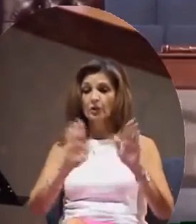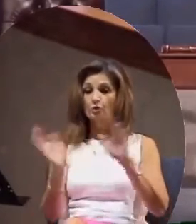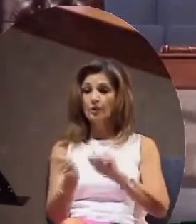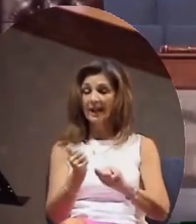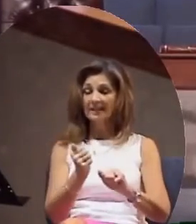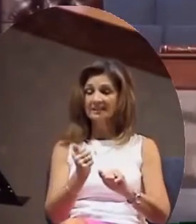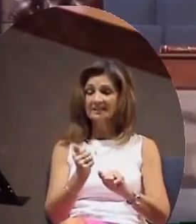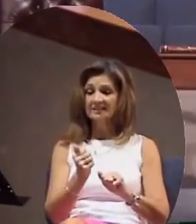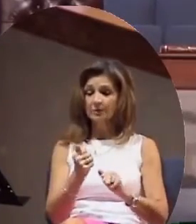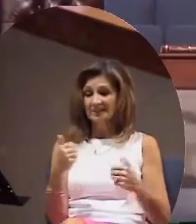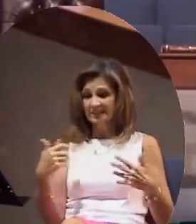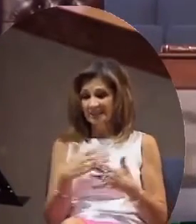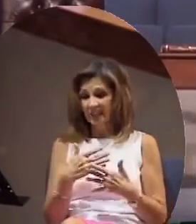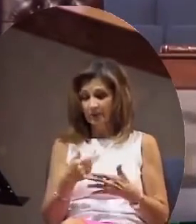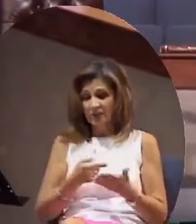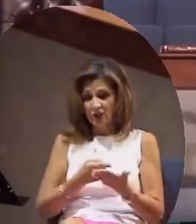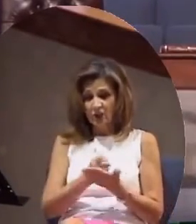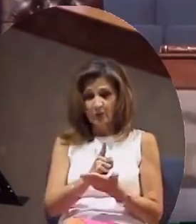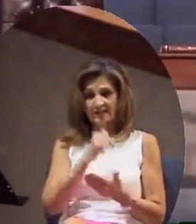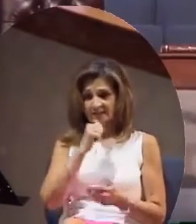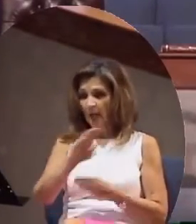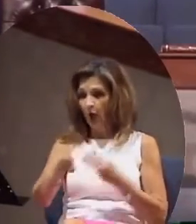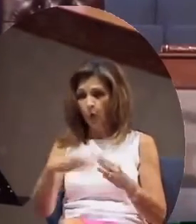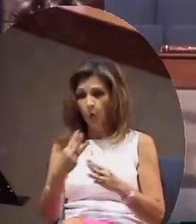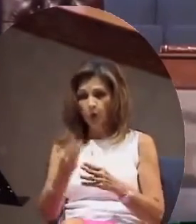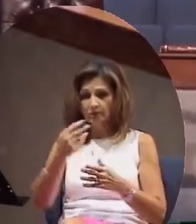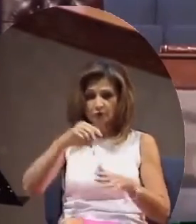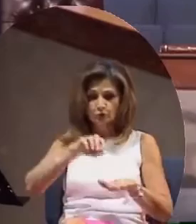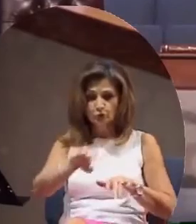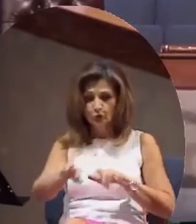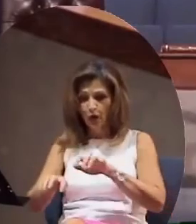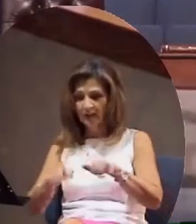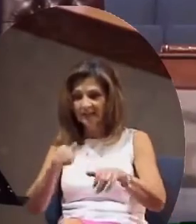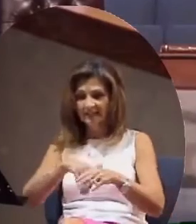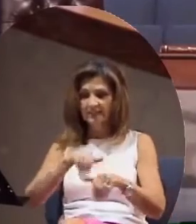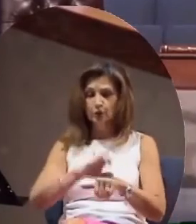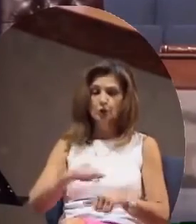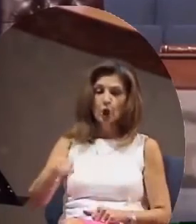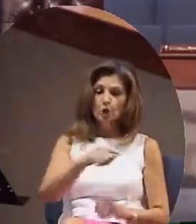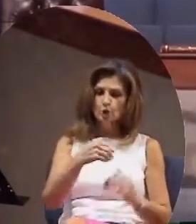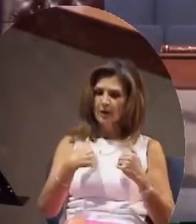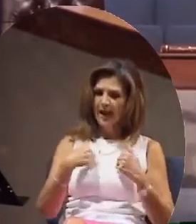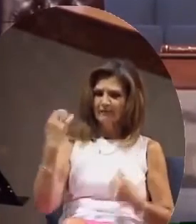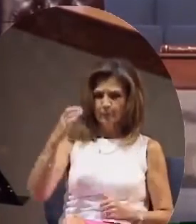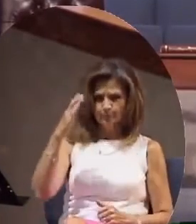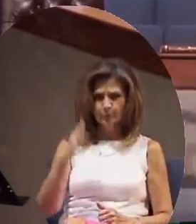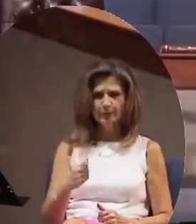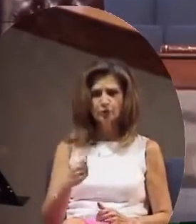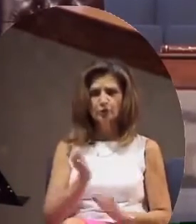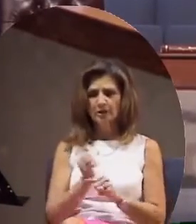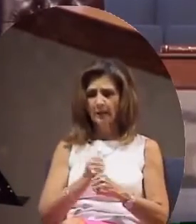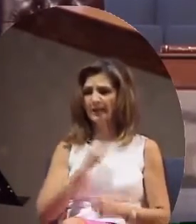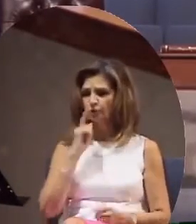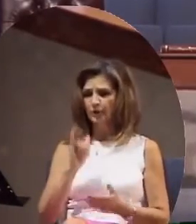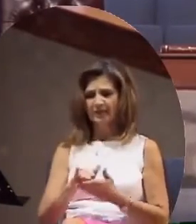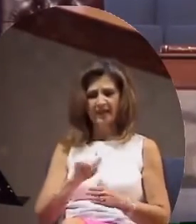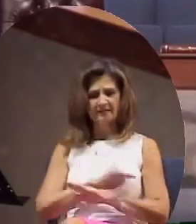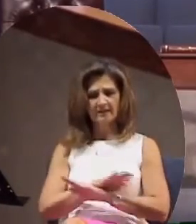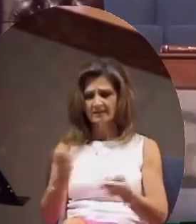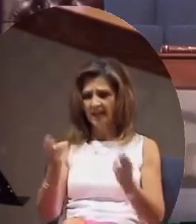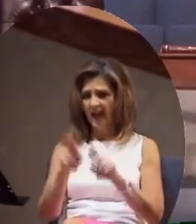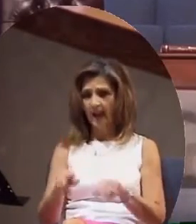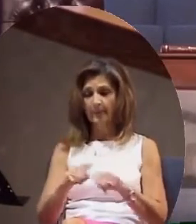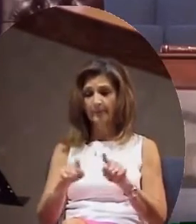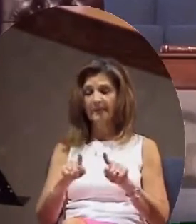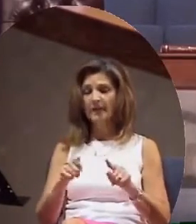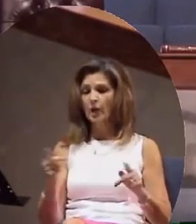and danger is not worldliness coming in. You've got a preacher. You've got a man of God that's going to make sure that don't happen. But